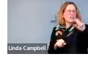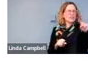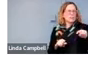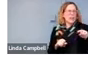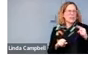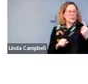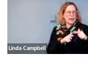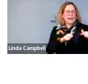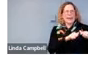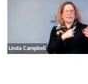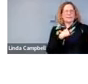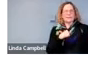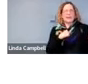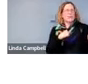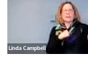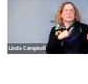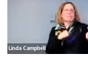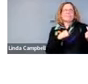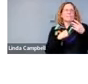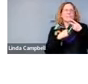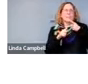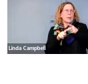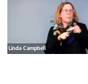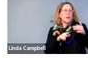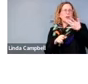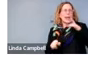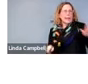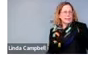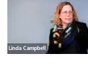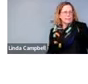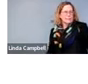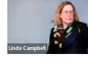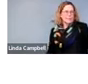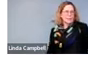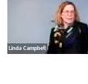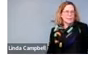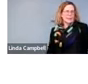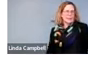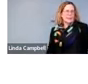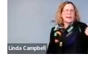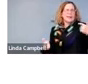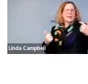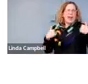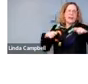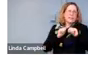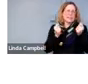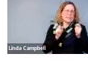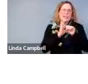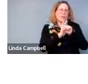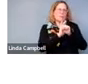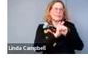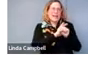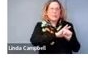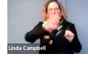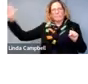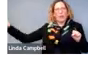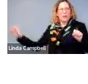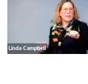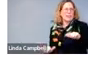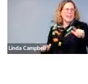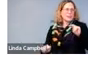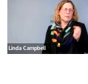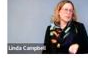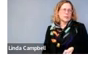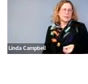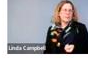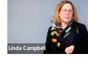find three odd zooplanktons in one lake, and it was pure luck. And our team is